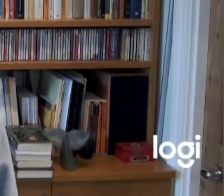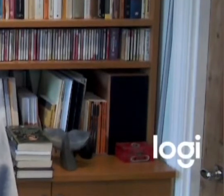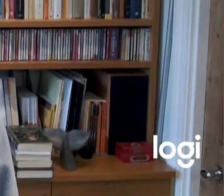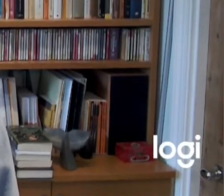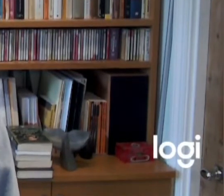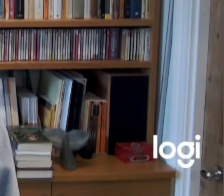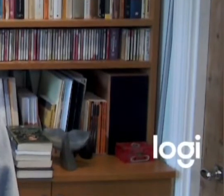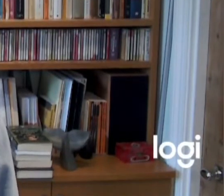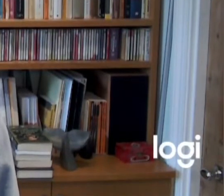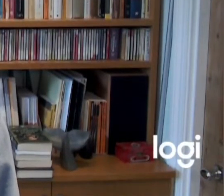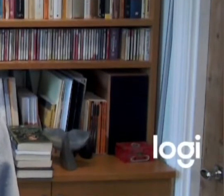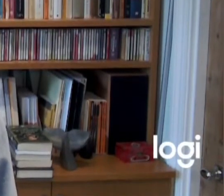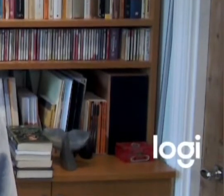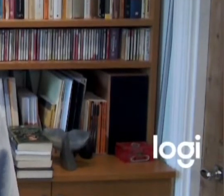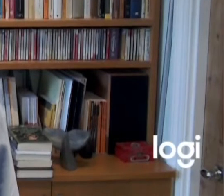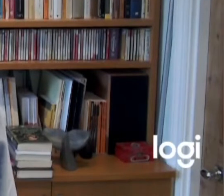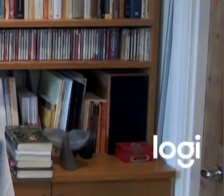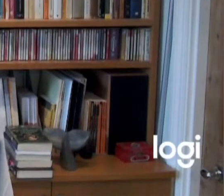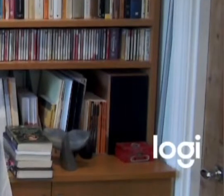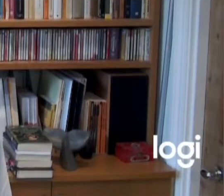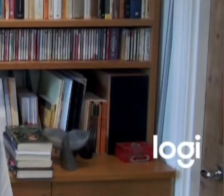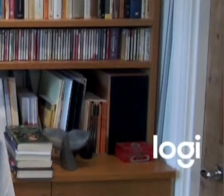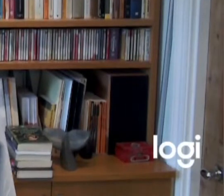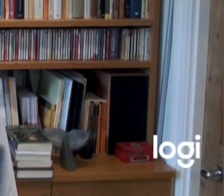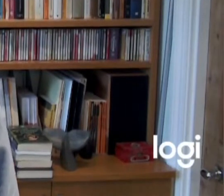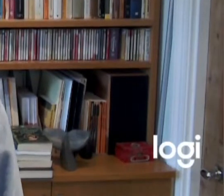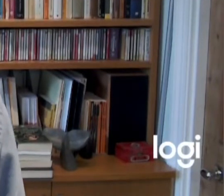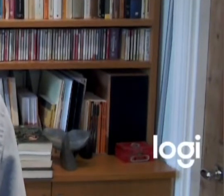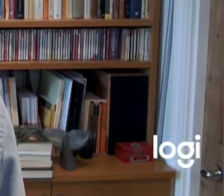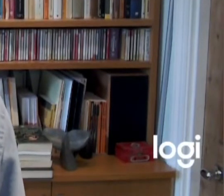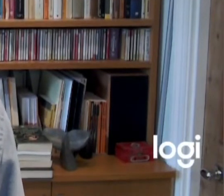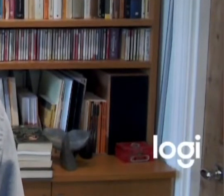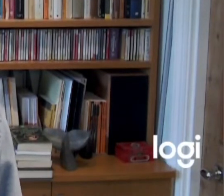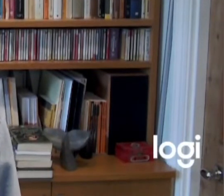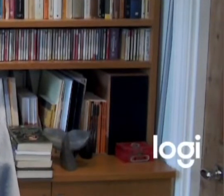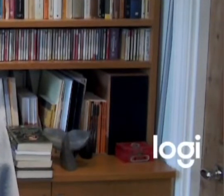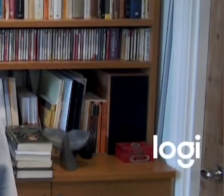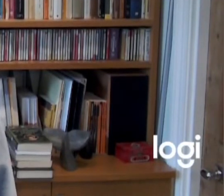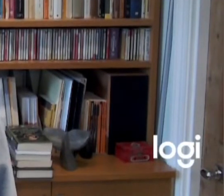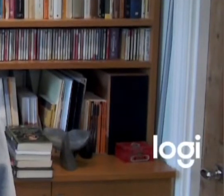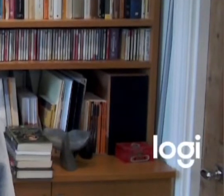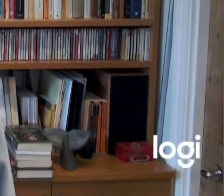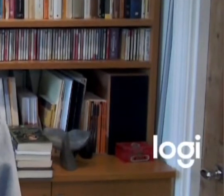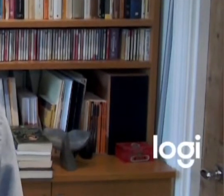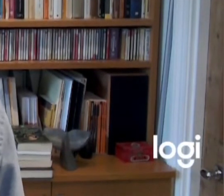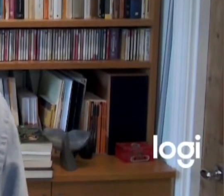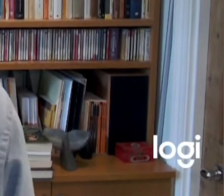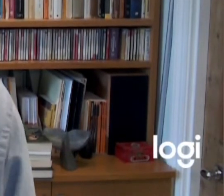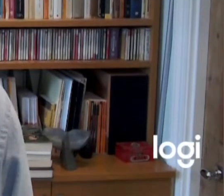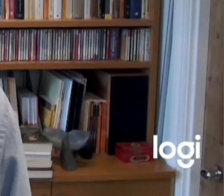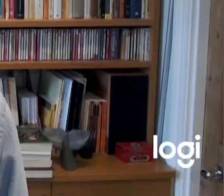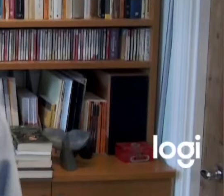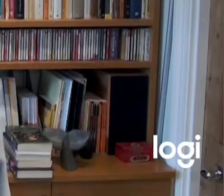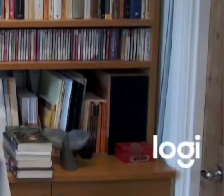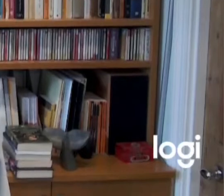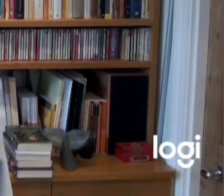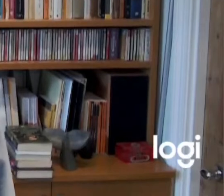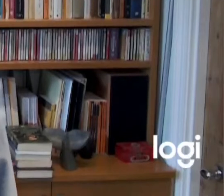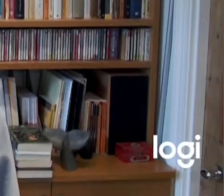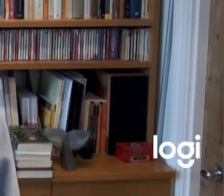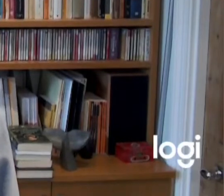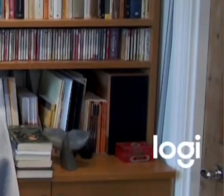a bit stilted, though I think I can usually avoid that. Many people prefer just writing down headings or brief notes or using cards rather than